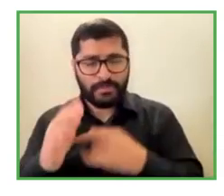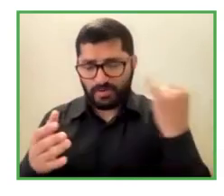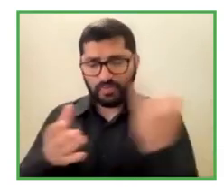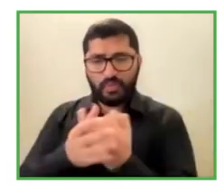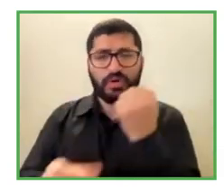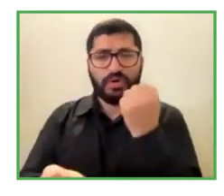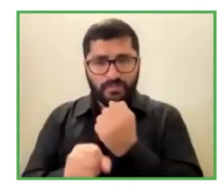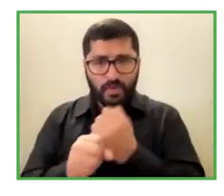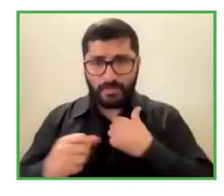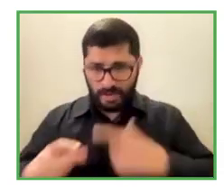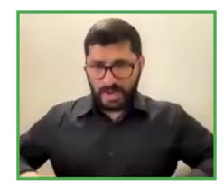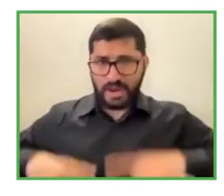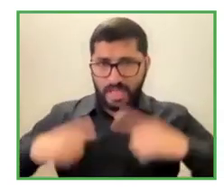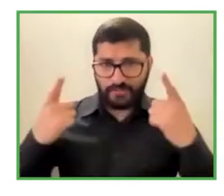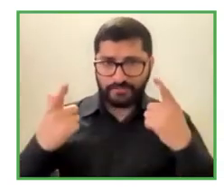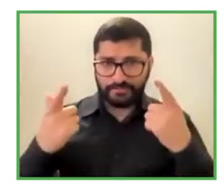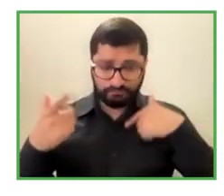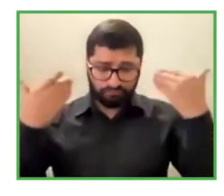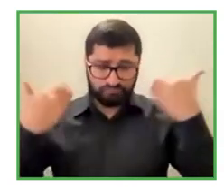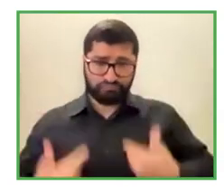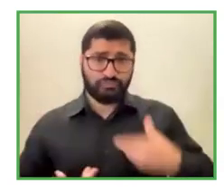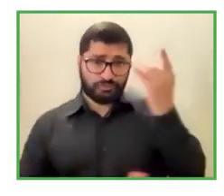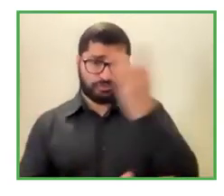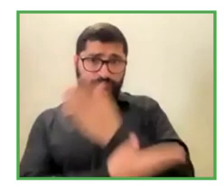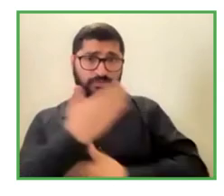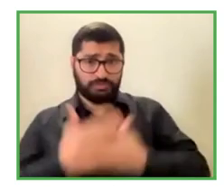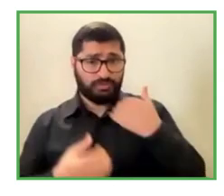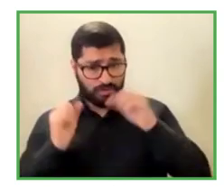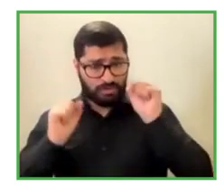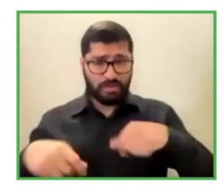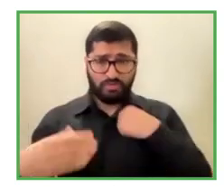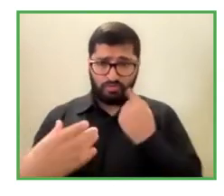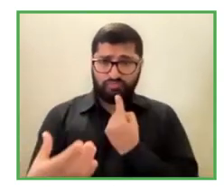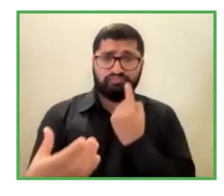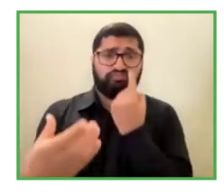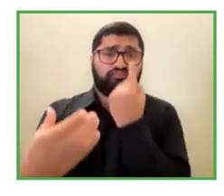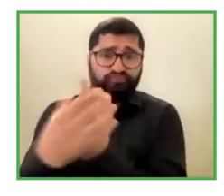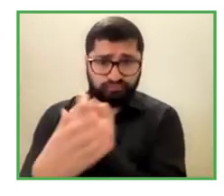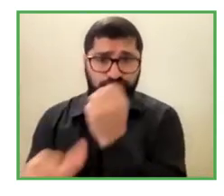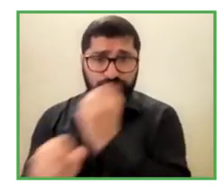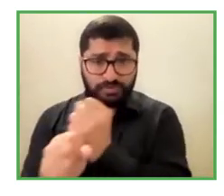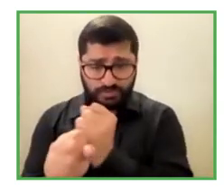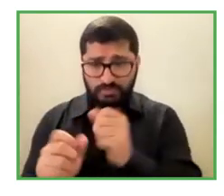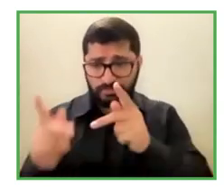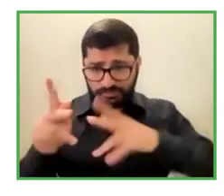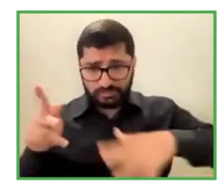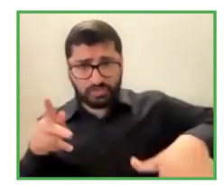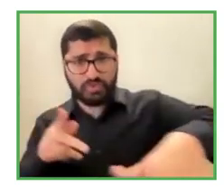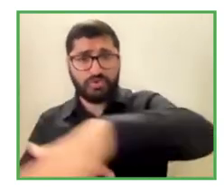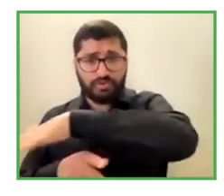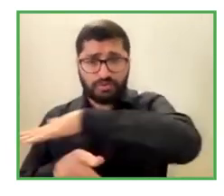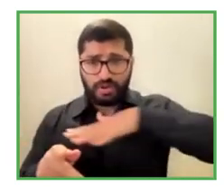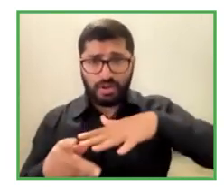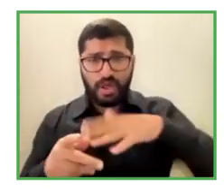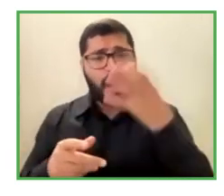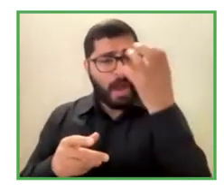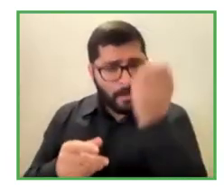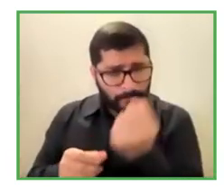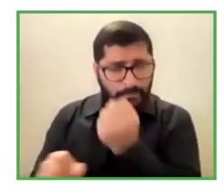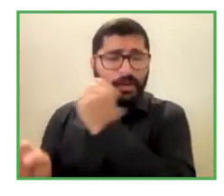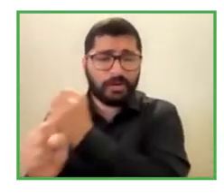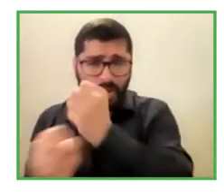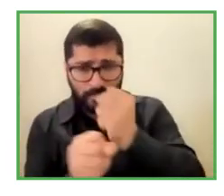right here, and it makes me feel a part of society, doing my job, making my